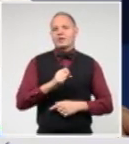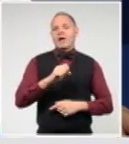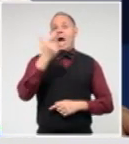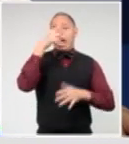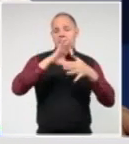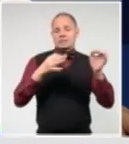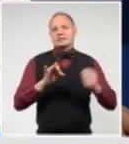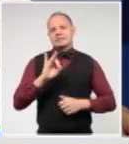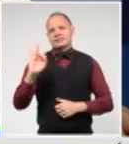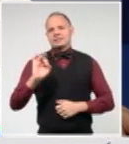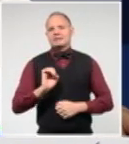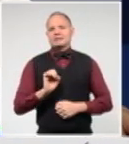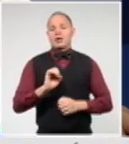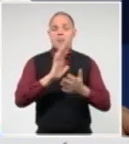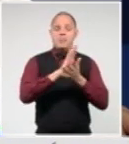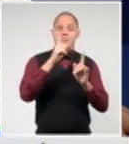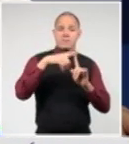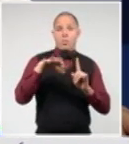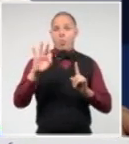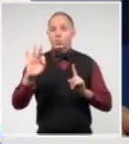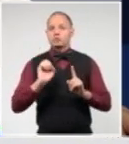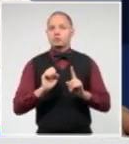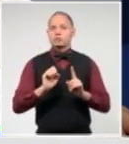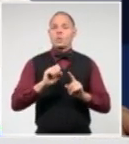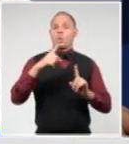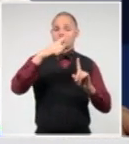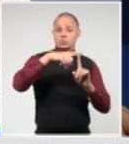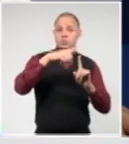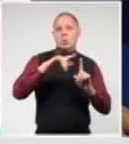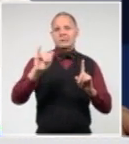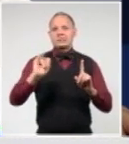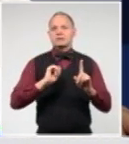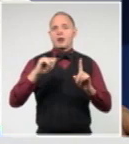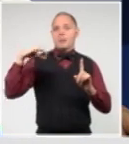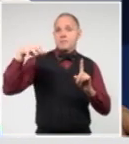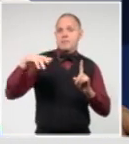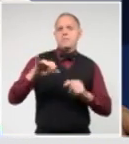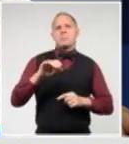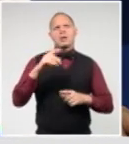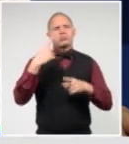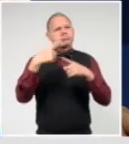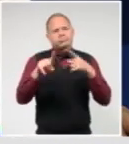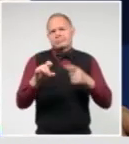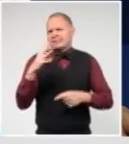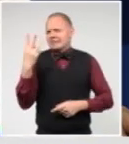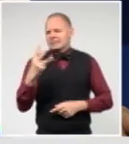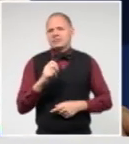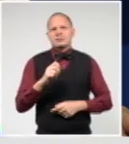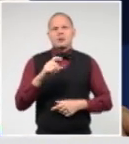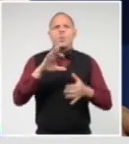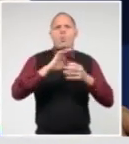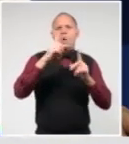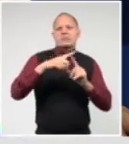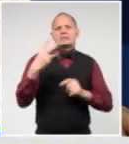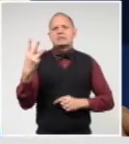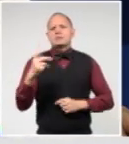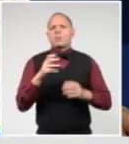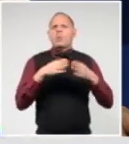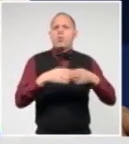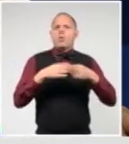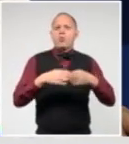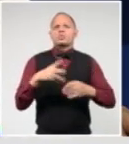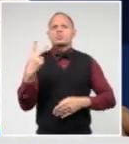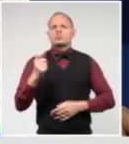Havana, 11 in Ciego de Ávila, 7 in Artemisa, 8 in